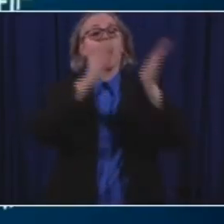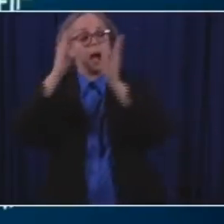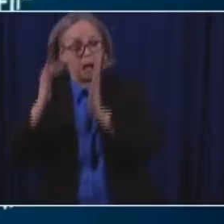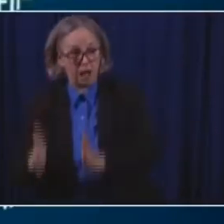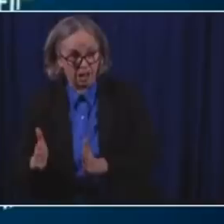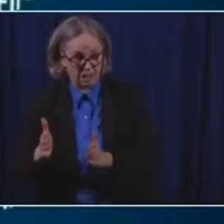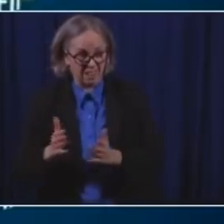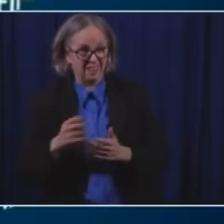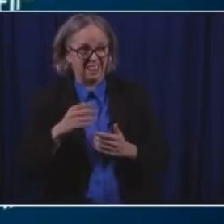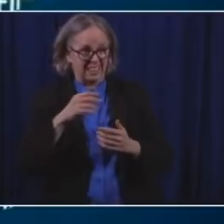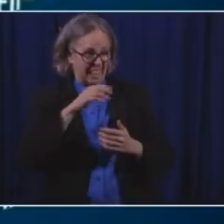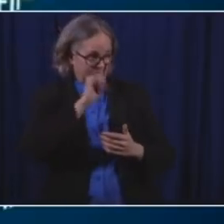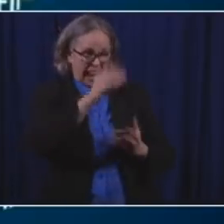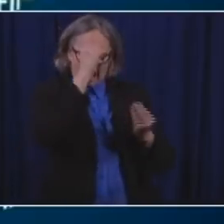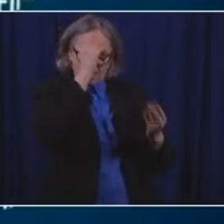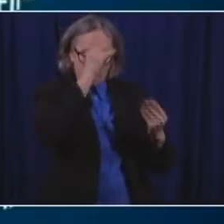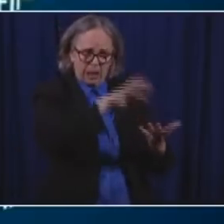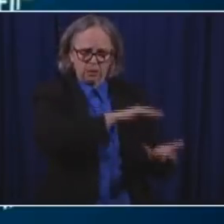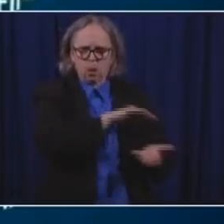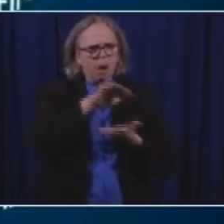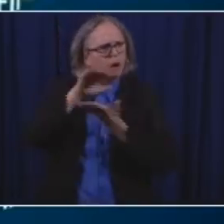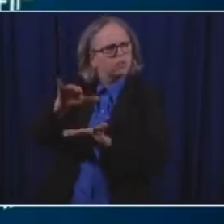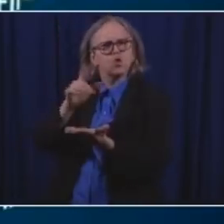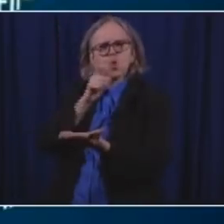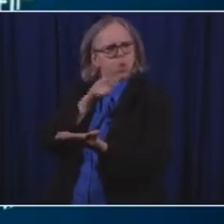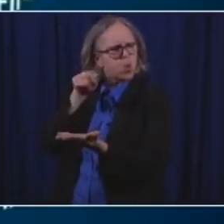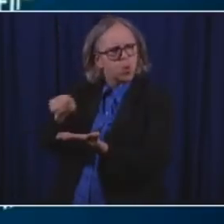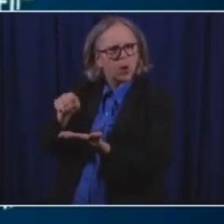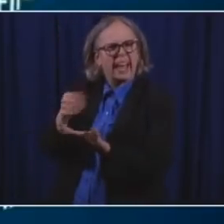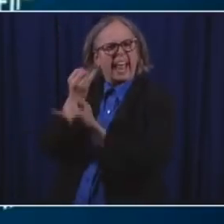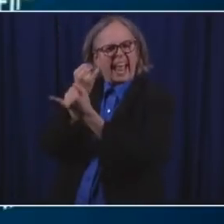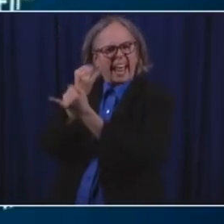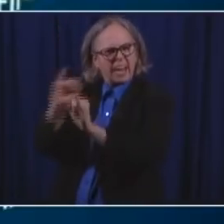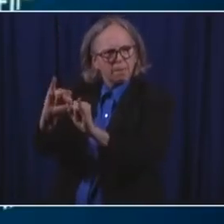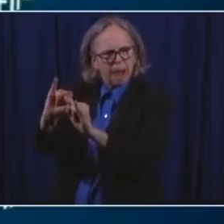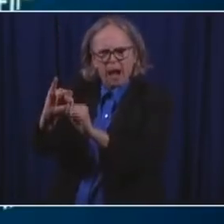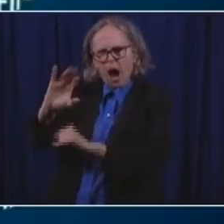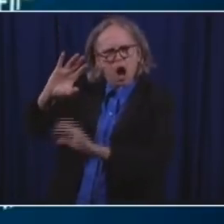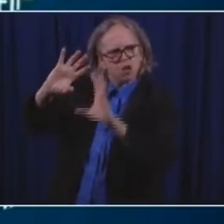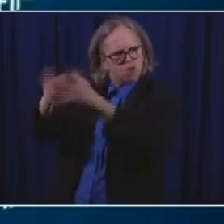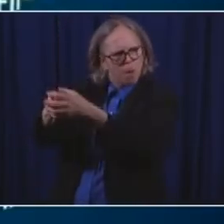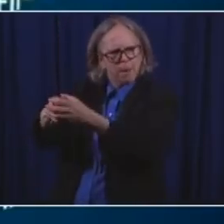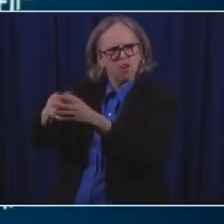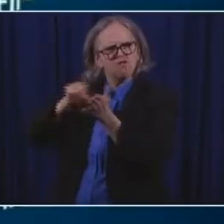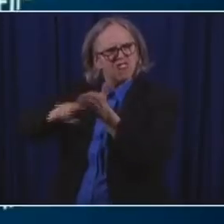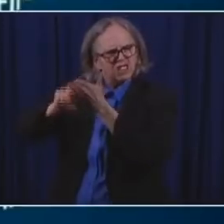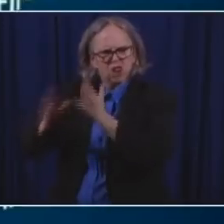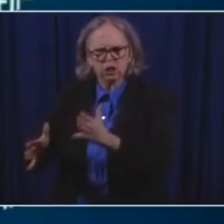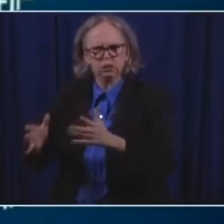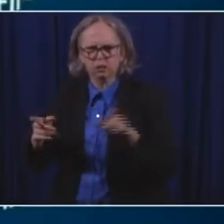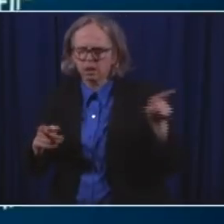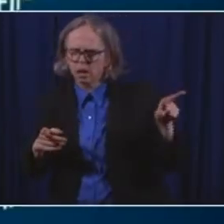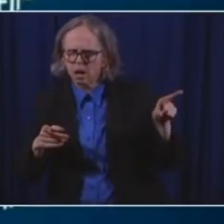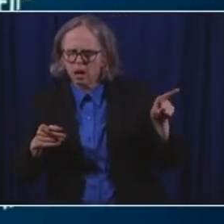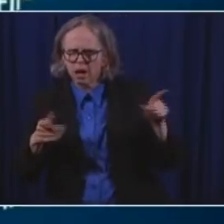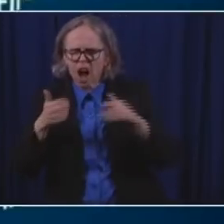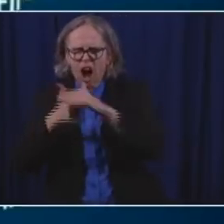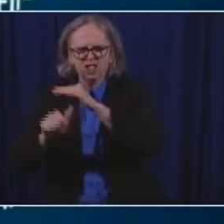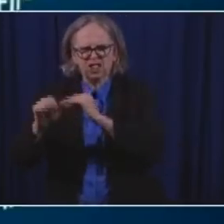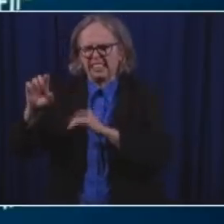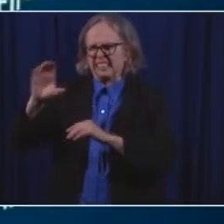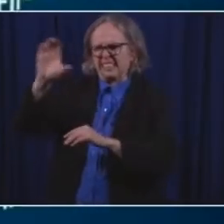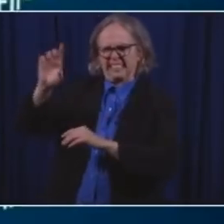experts and scientists at the CDC's Advisory Committee on Immunization Practices for review